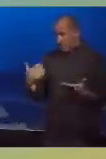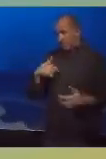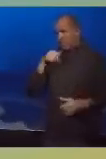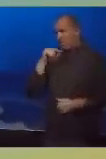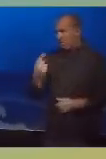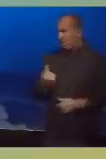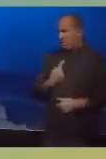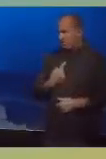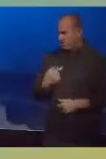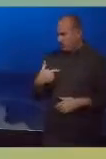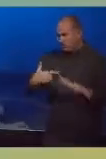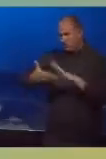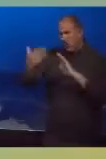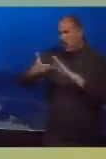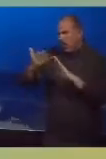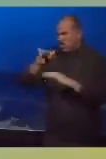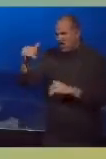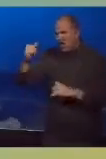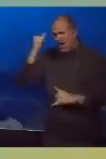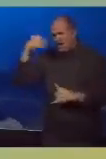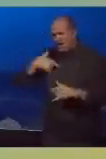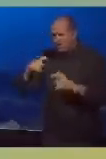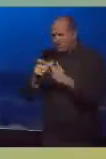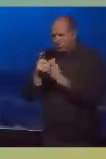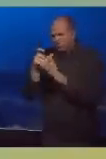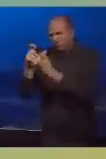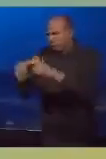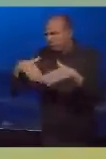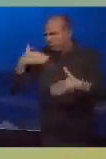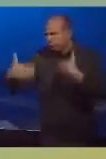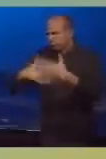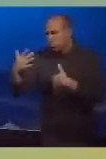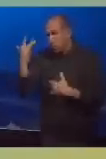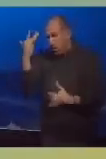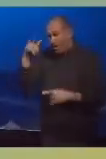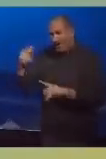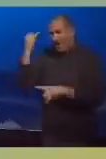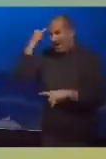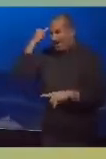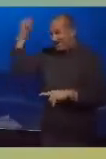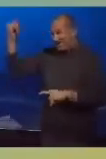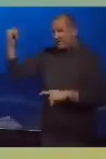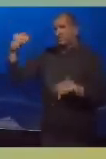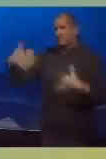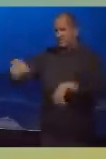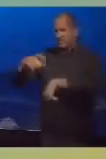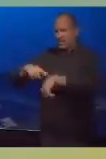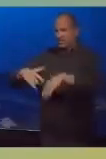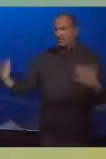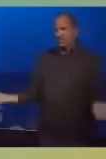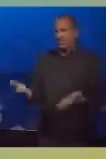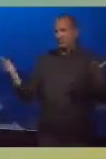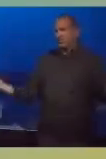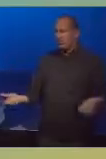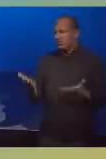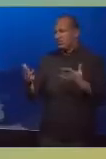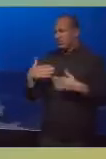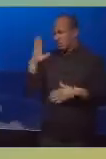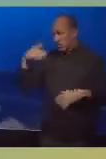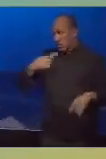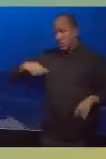know that this is the idea whose time has come. And you know, fellow world